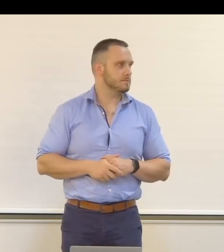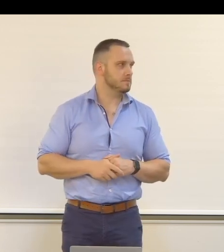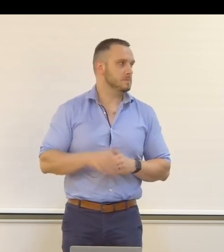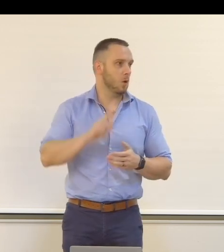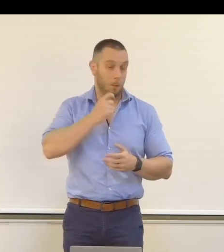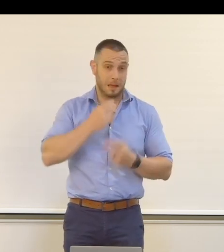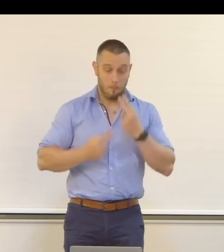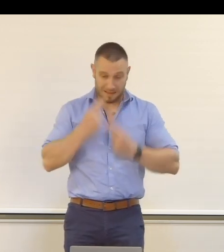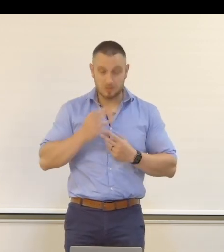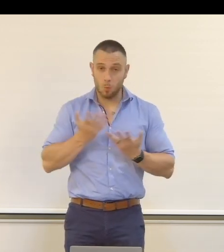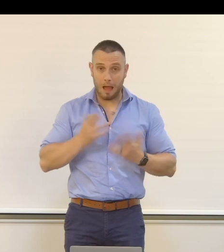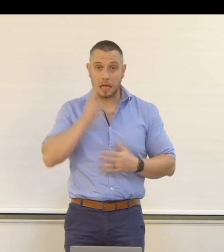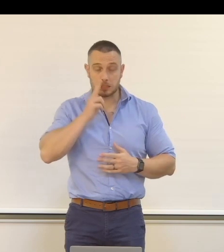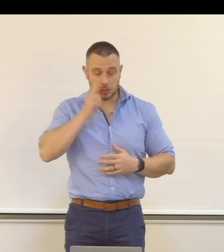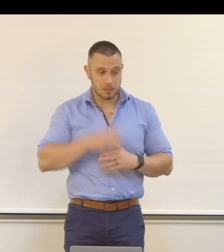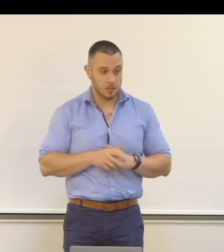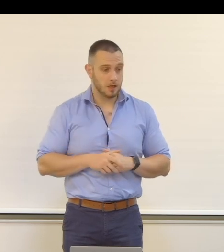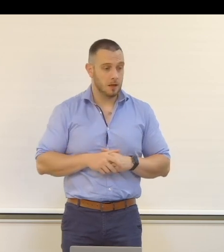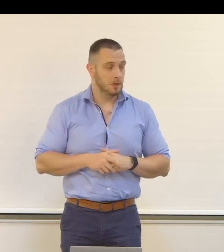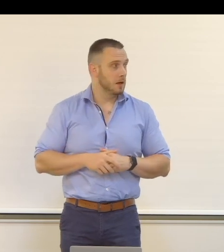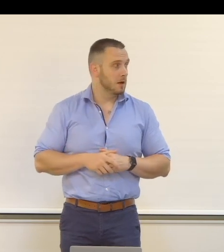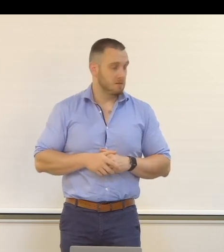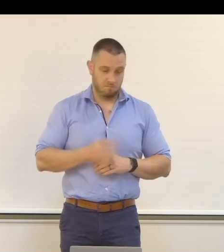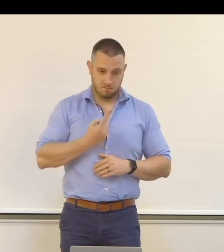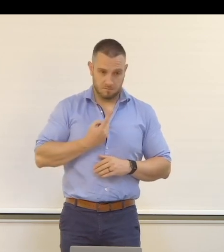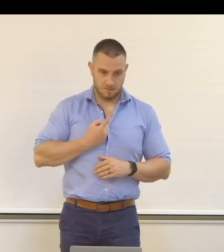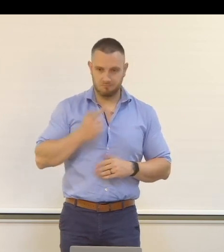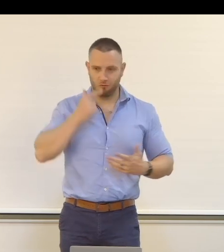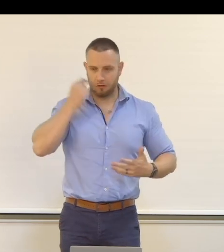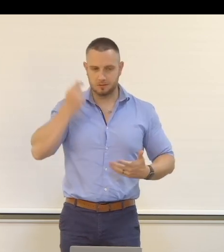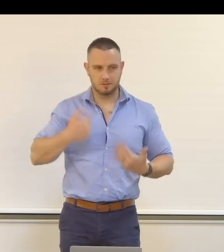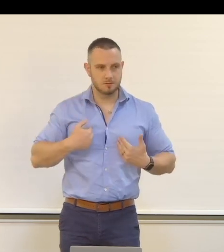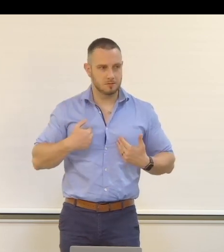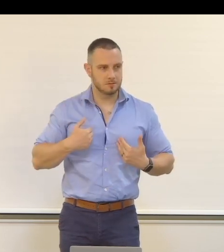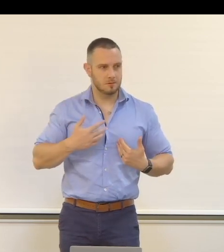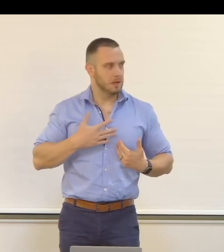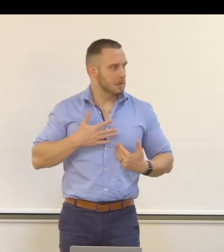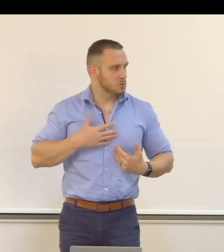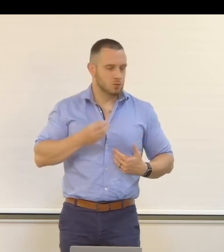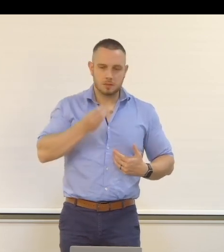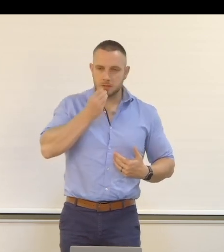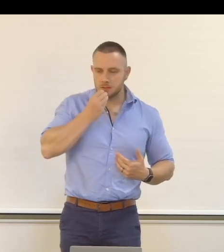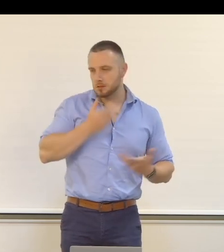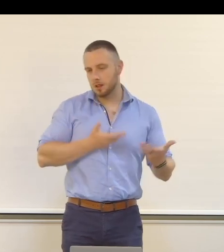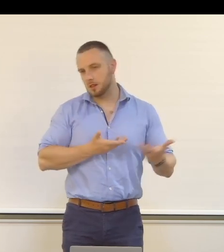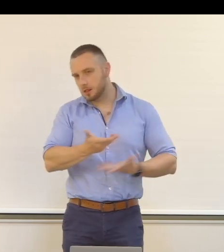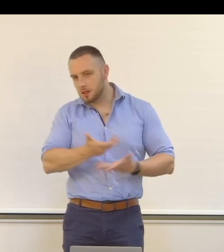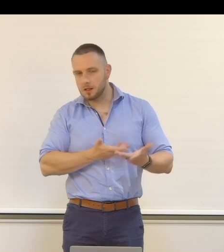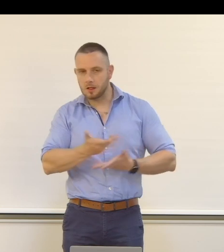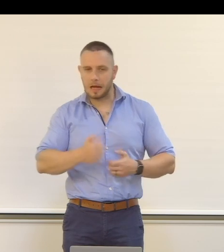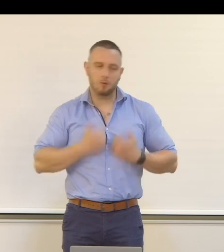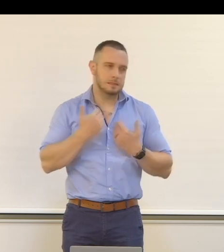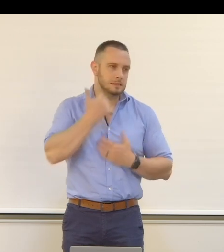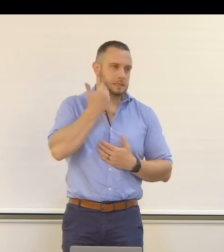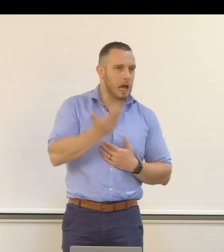our meals in the kitchen, and for me, as a French, I like to eat and exchange and share about the day,